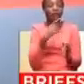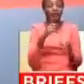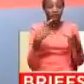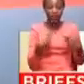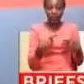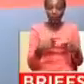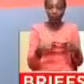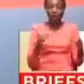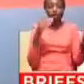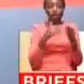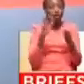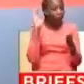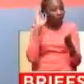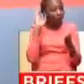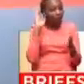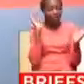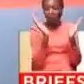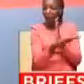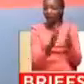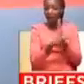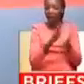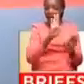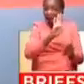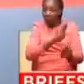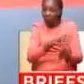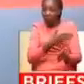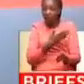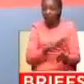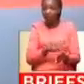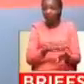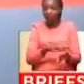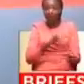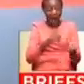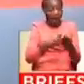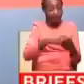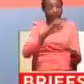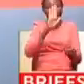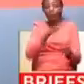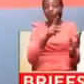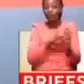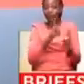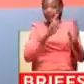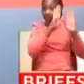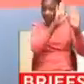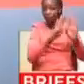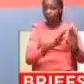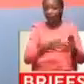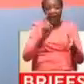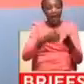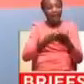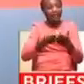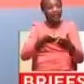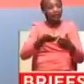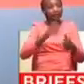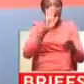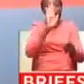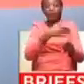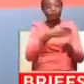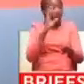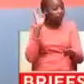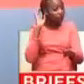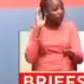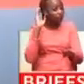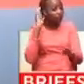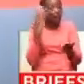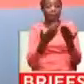music, because it's going to pull you. And music is very spiritual. So whatever music you're listening to is the spirit